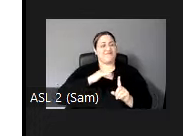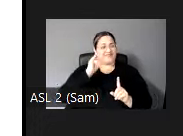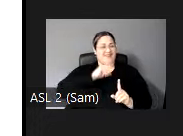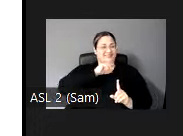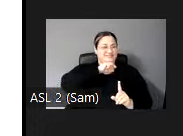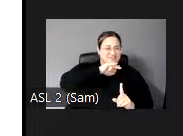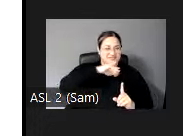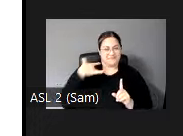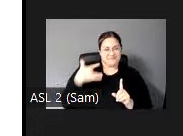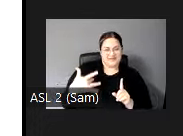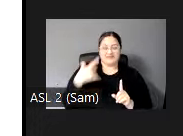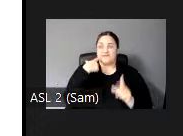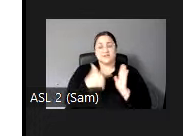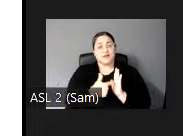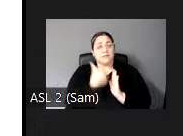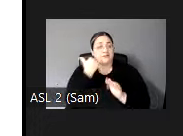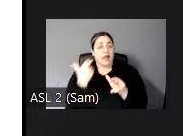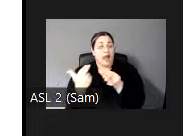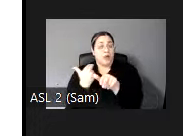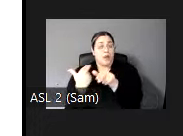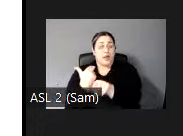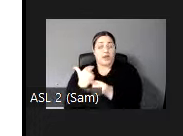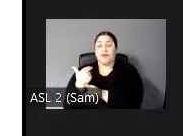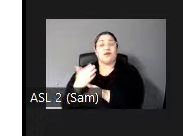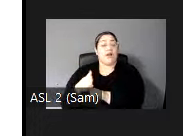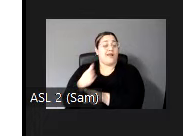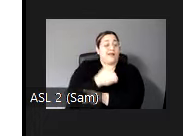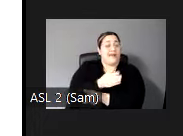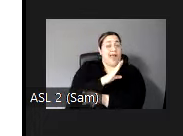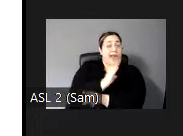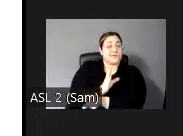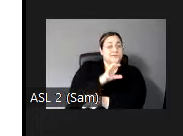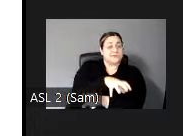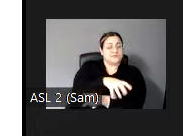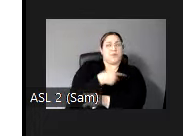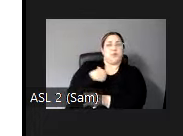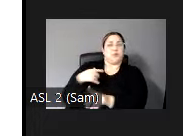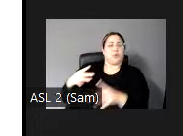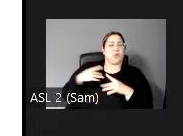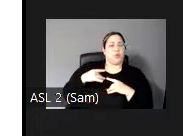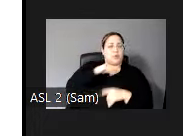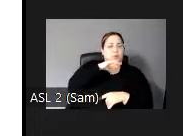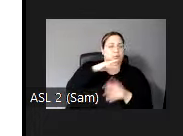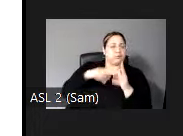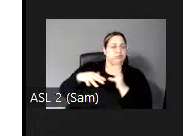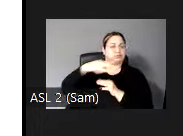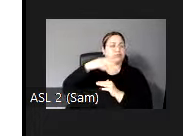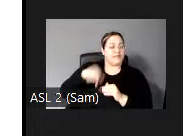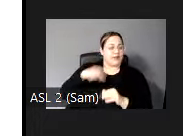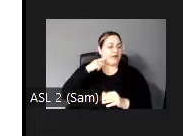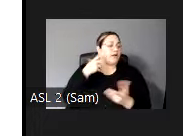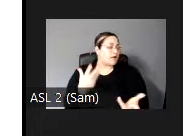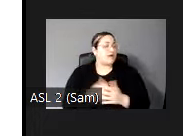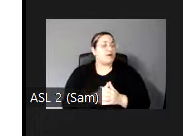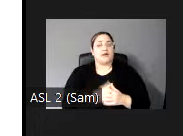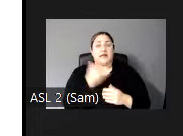of dementia. Diabetes is a risk factor, traumatic brain injury, so the number of concussions, as an example that